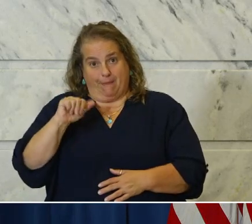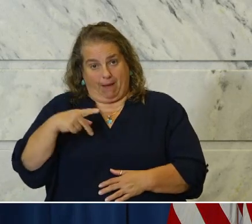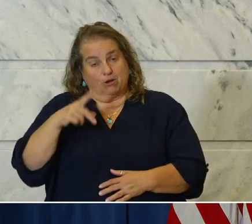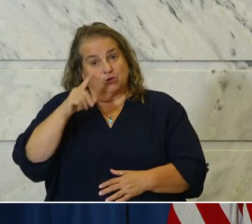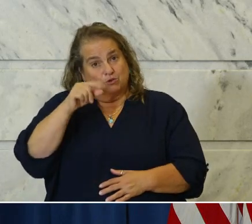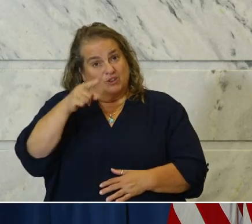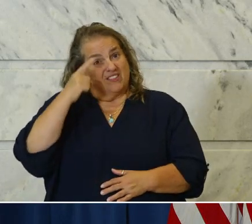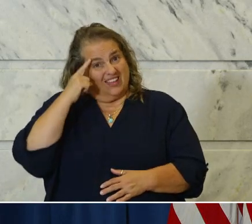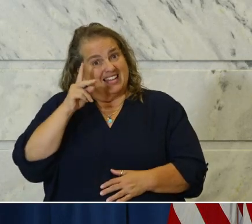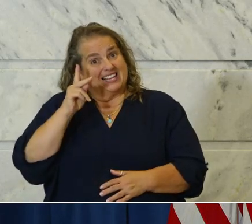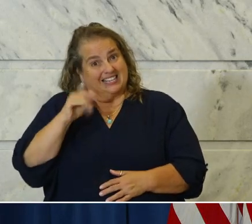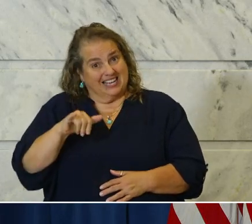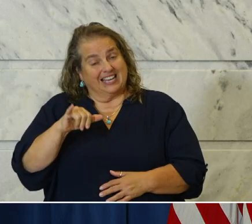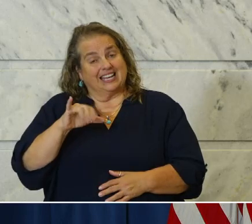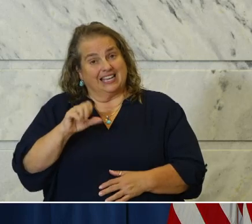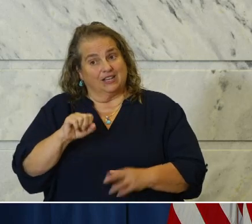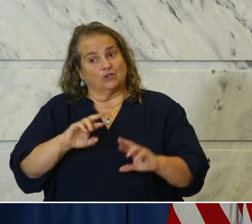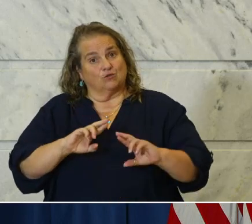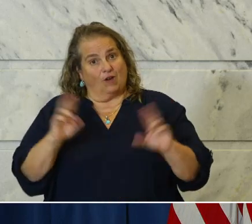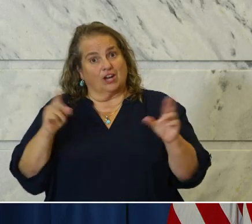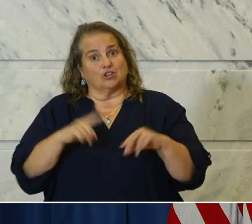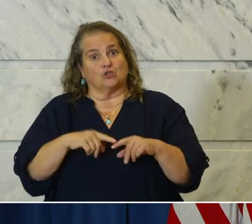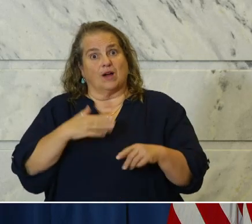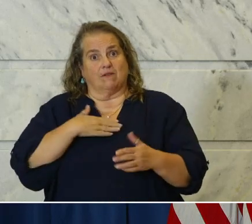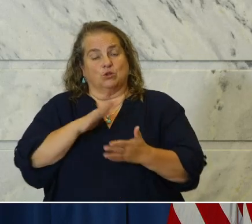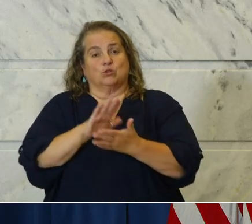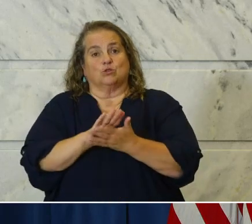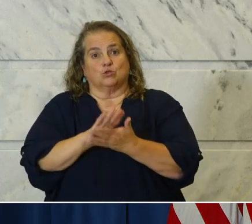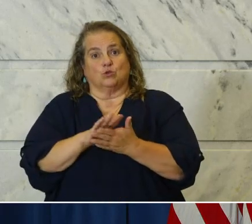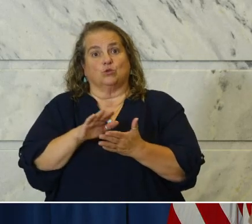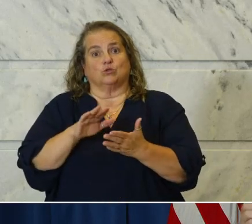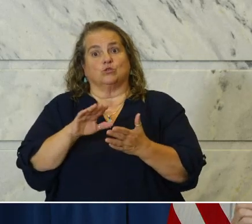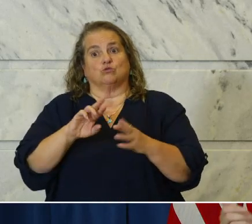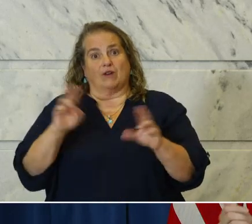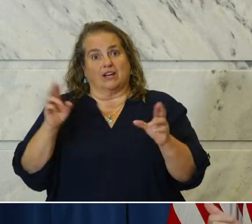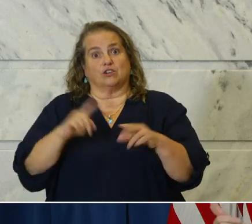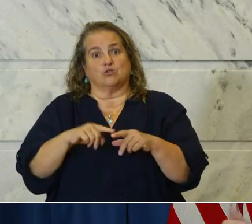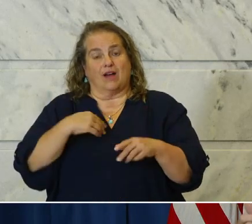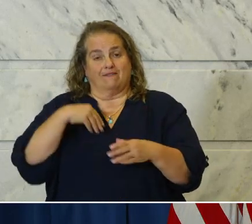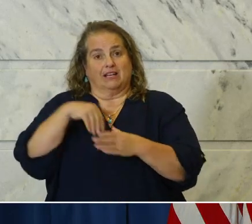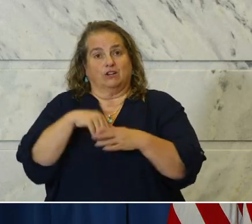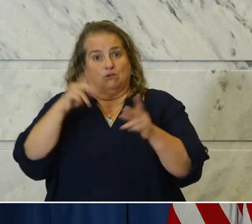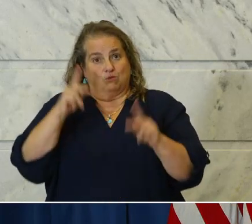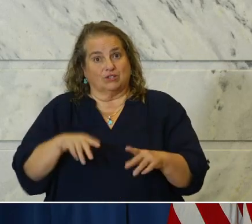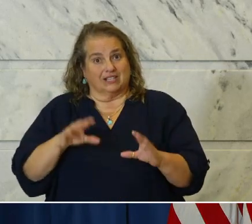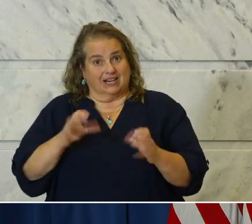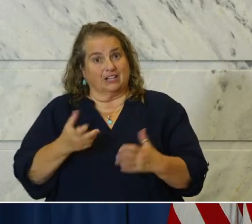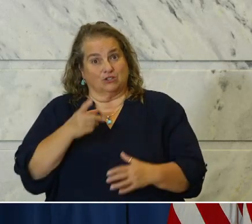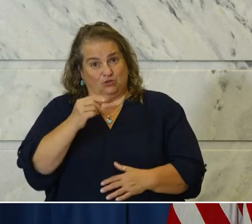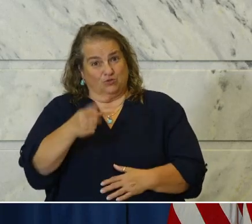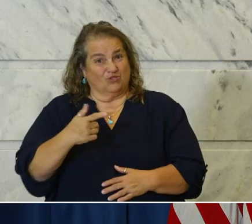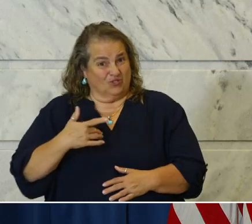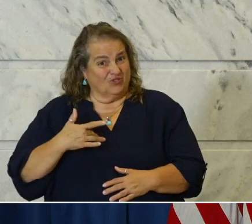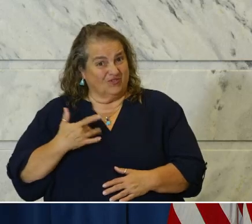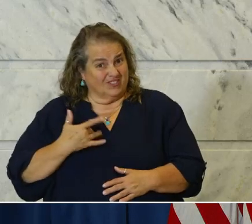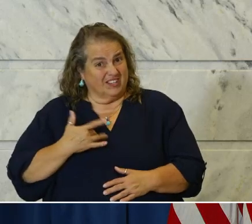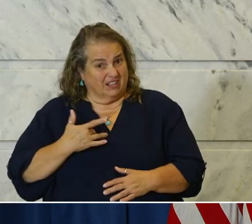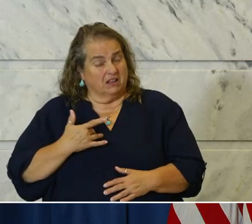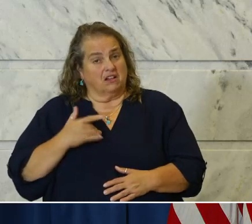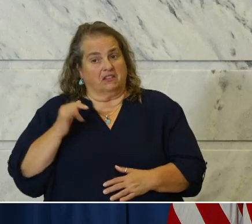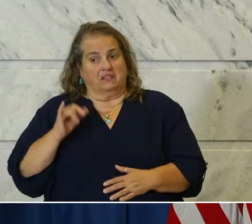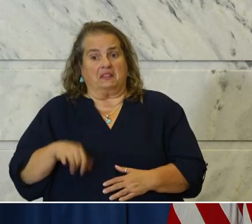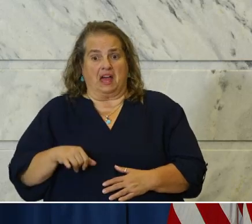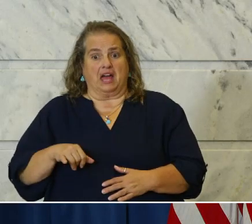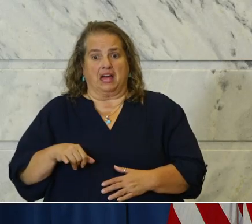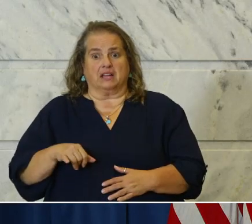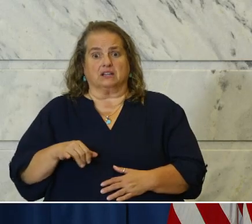in a place to have a majority of school districts have in-person classes? Yeah, so the question is, do we believe that we are in a place for a majority of school